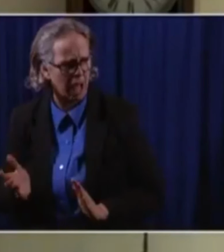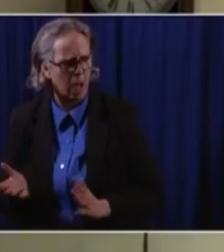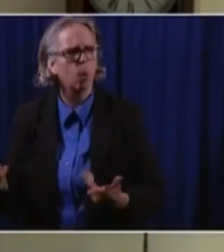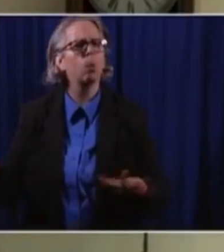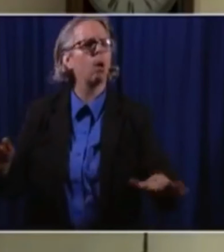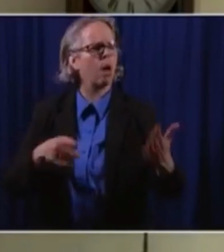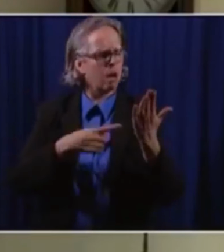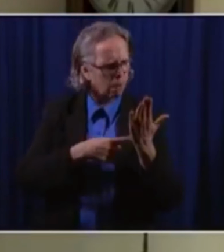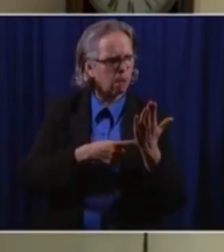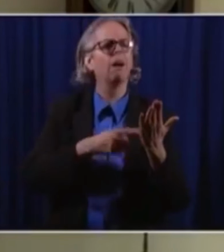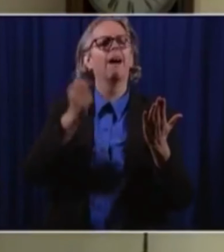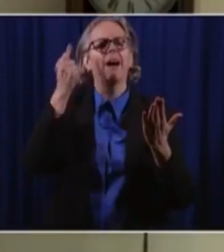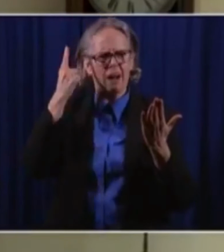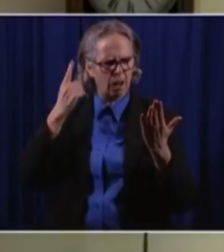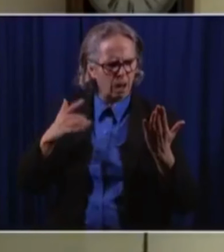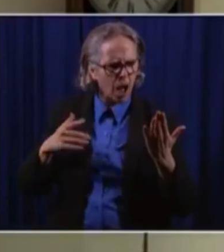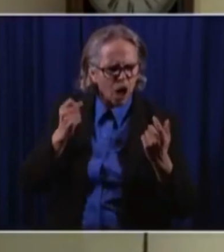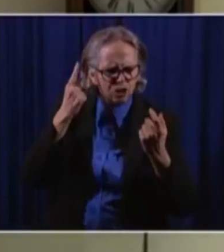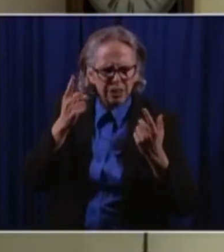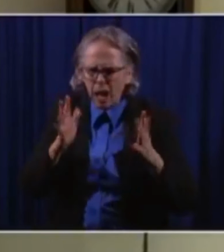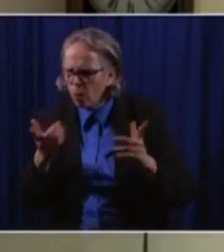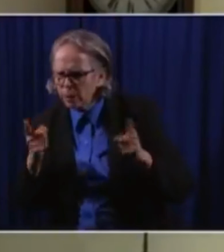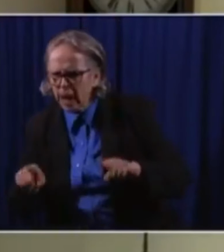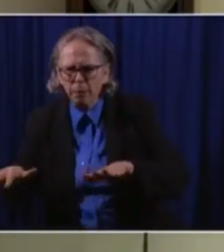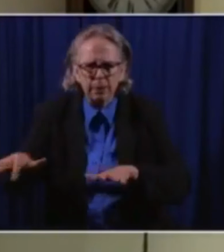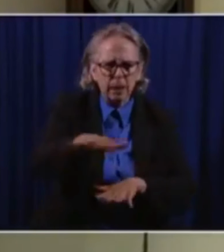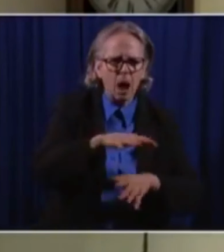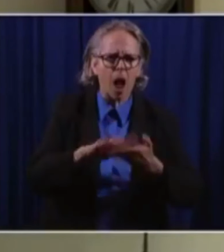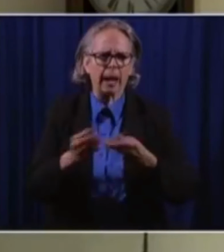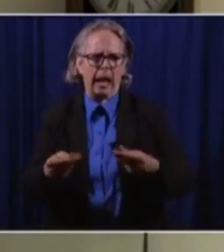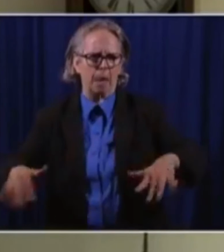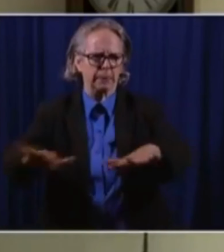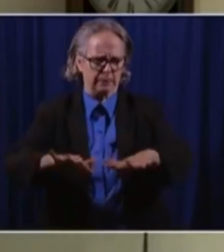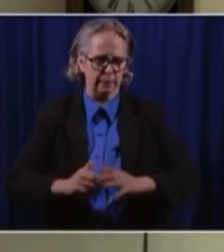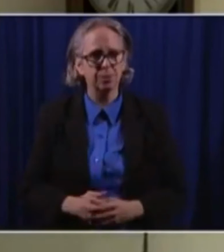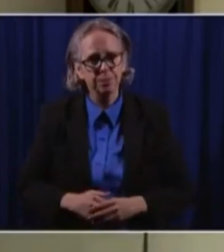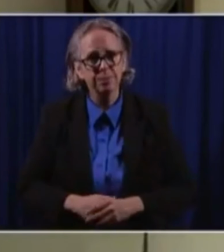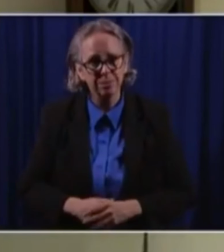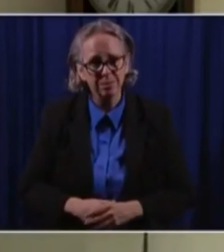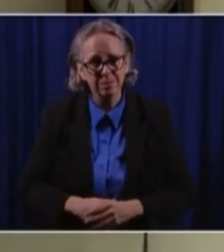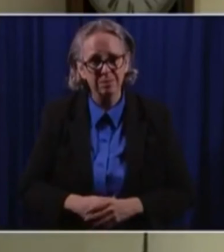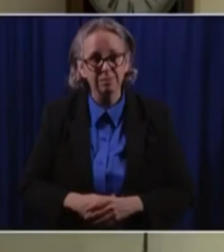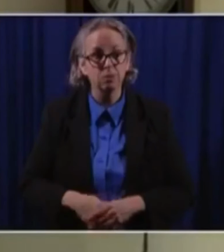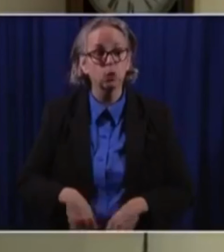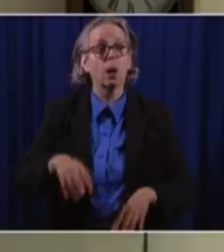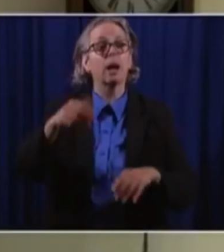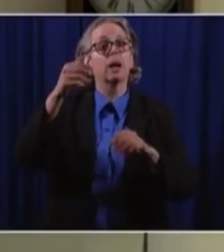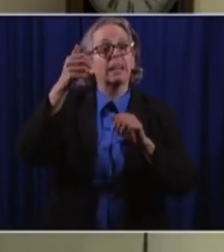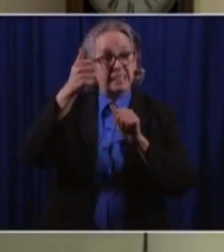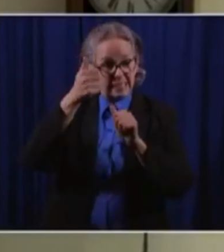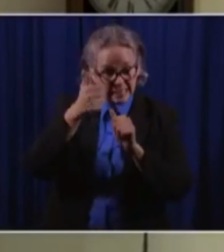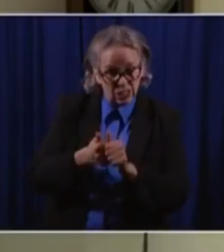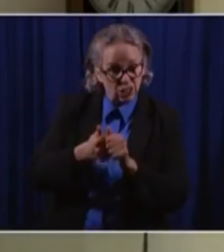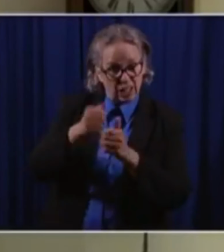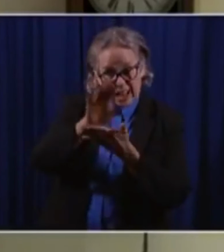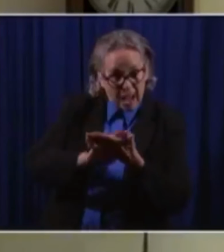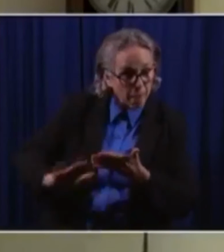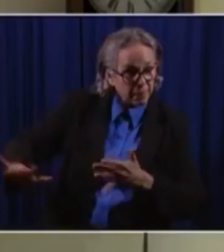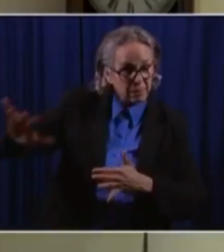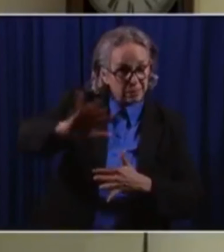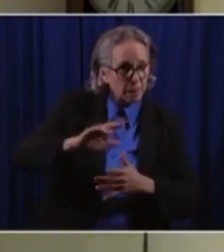on their campus. Campuses don't exist in a bubble. Every single one of our campuses, most of them at